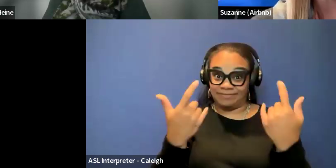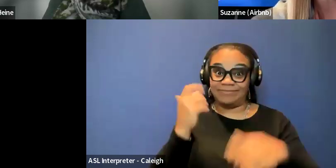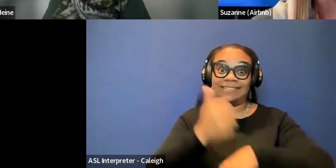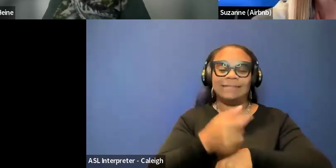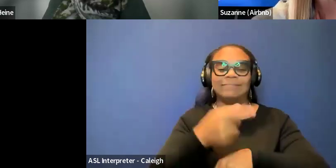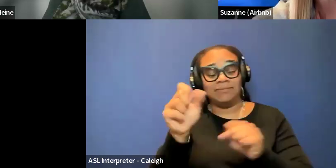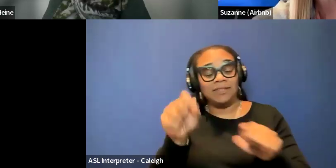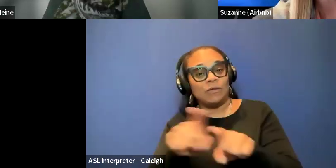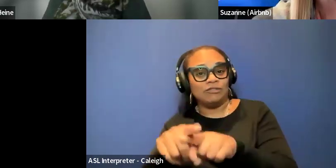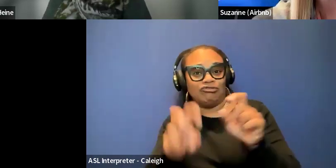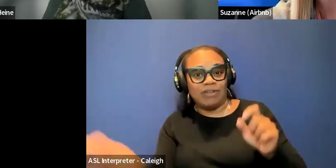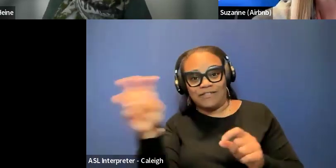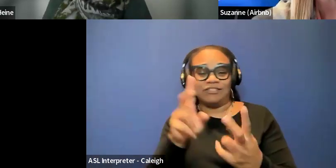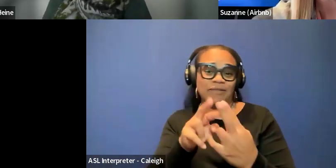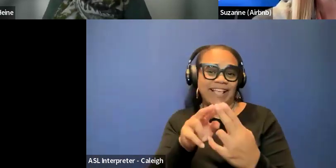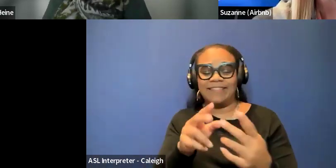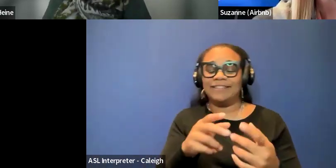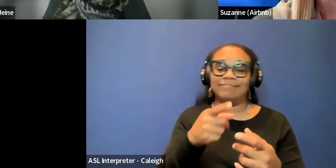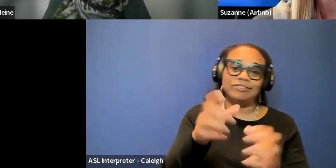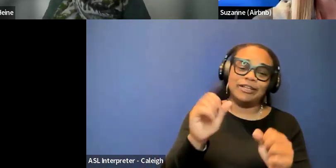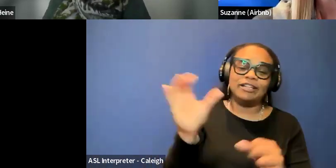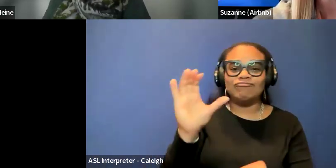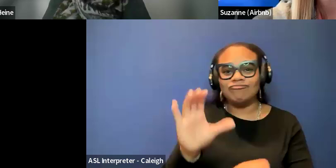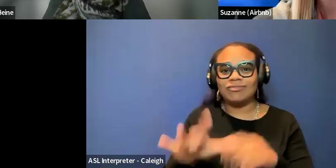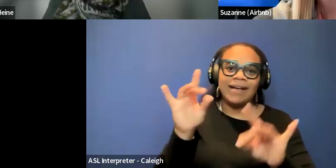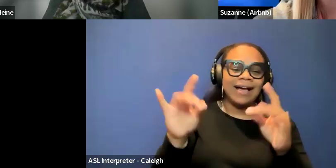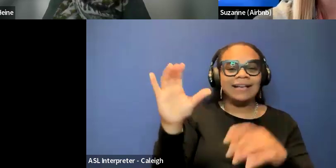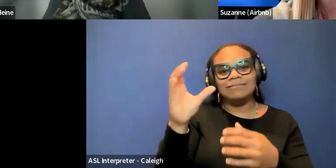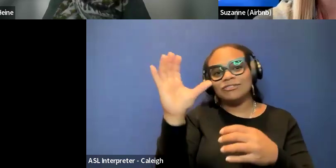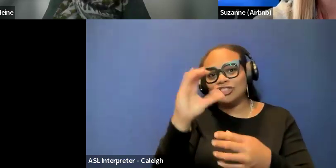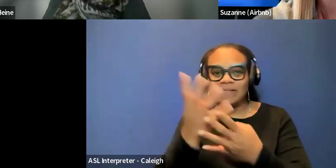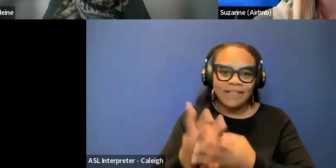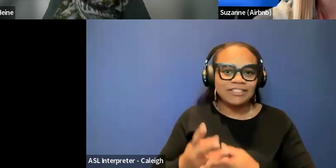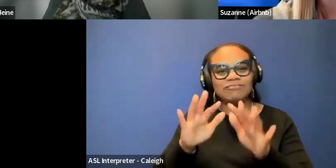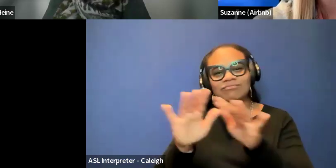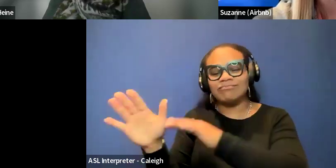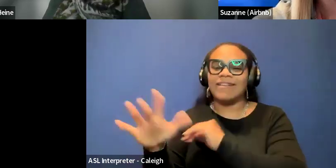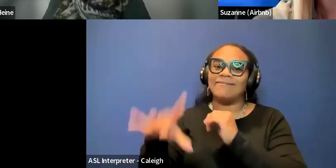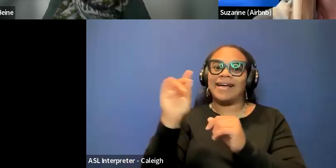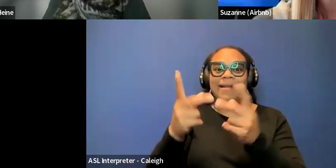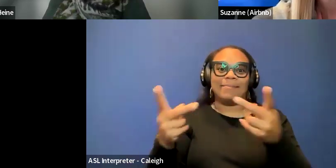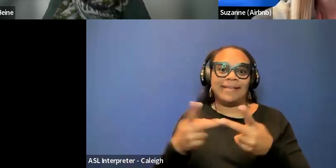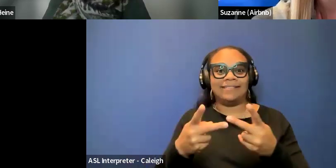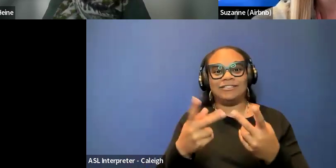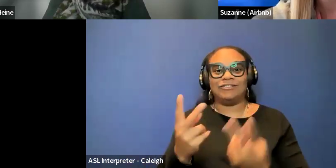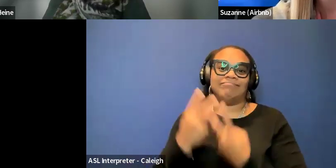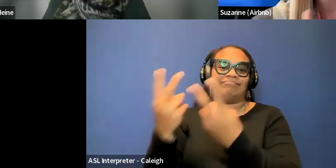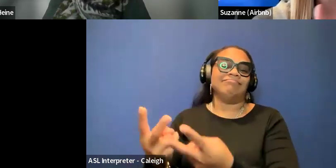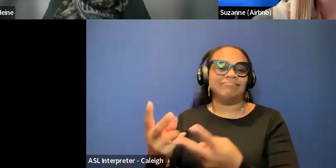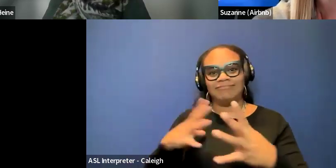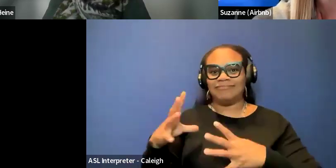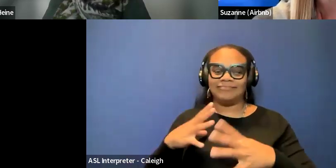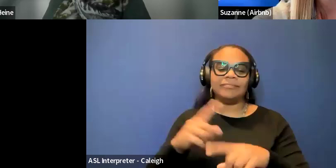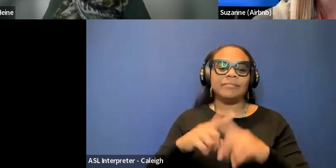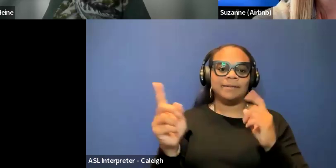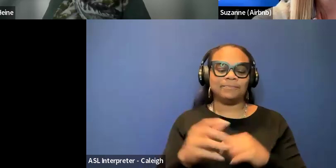So you can become a guest, you can browse, use our accessibility search filters, and find somewhere for a holiday. But